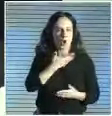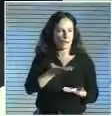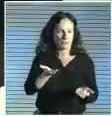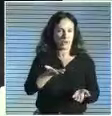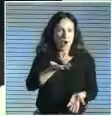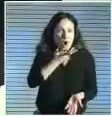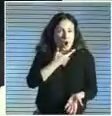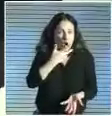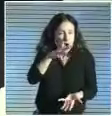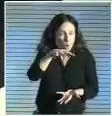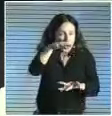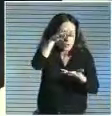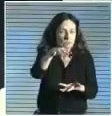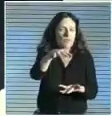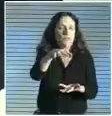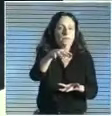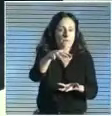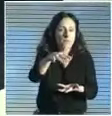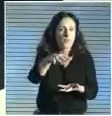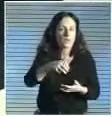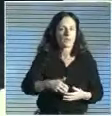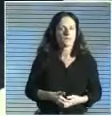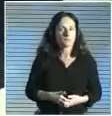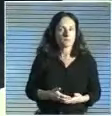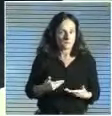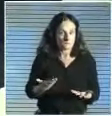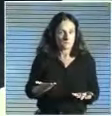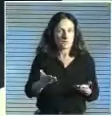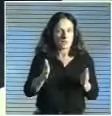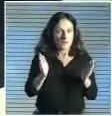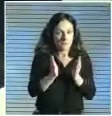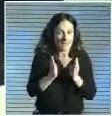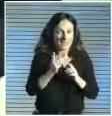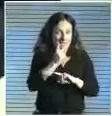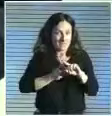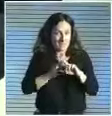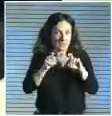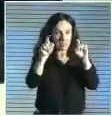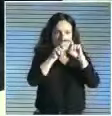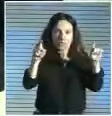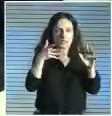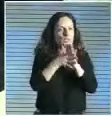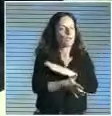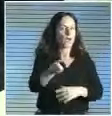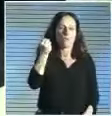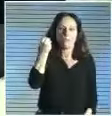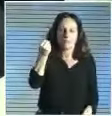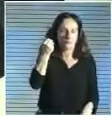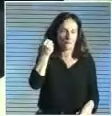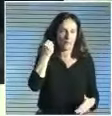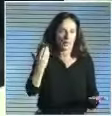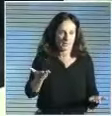the small size companies is very powerful. We, since the very beginning of Green and Human, we